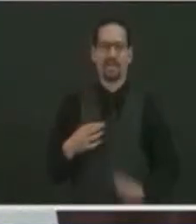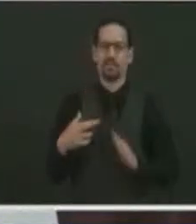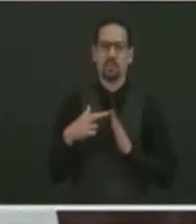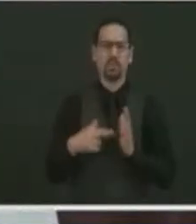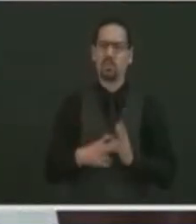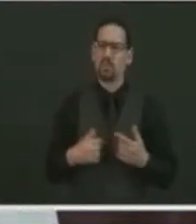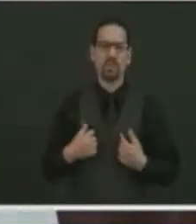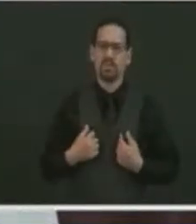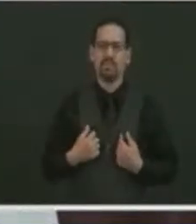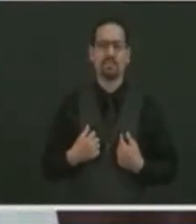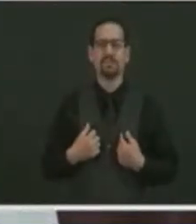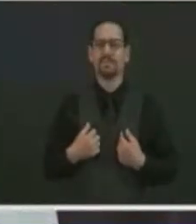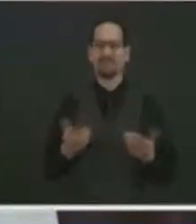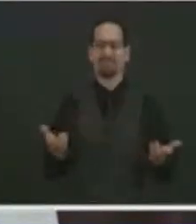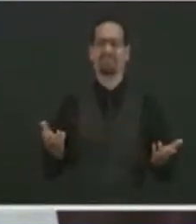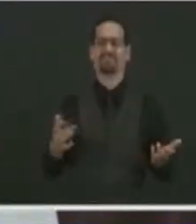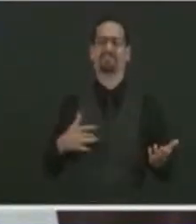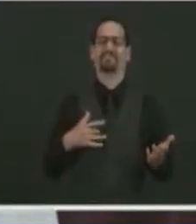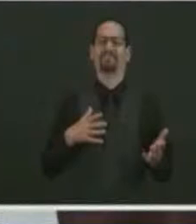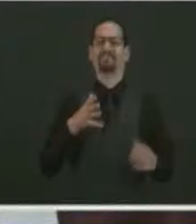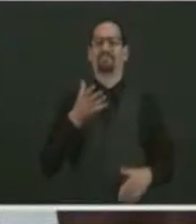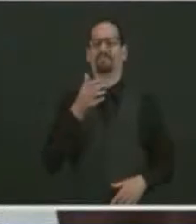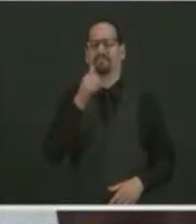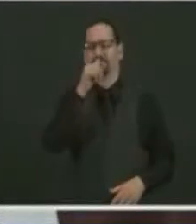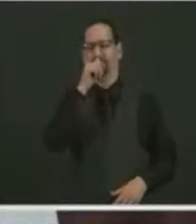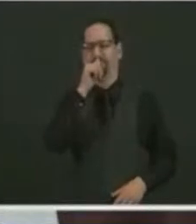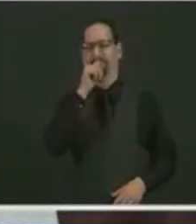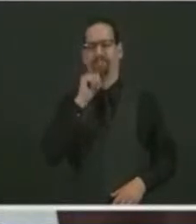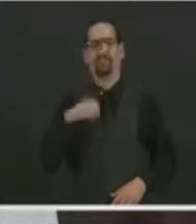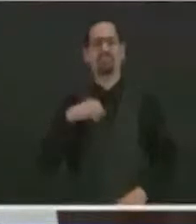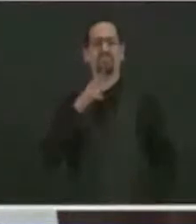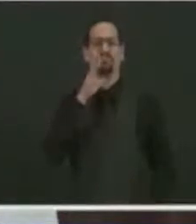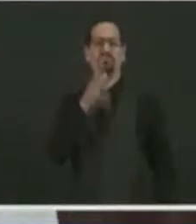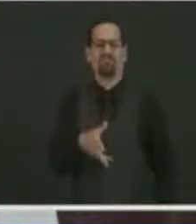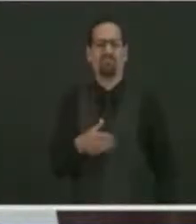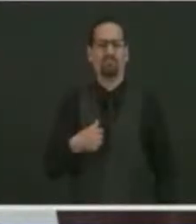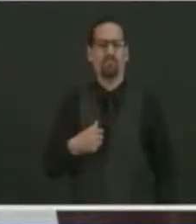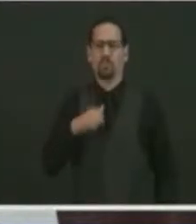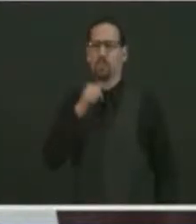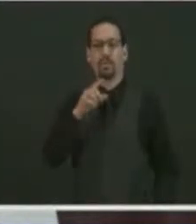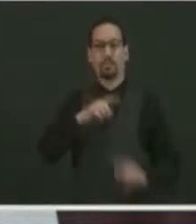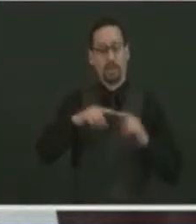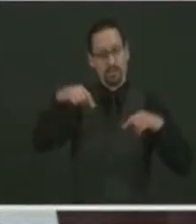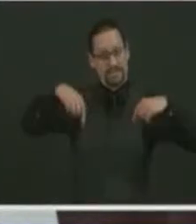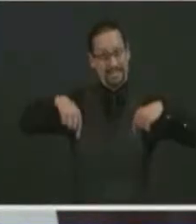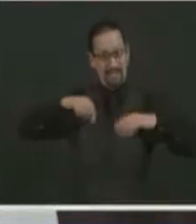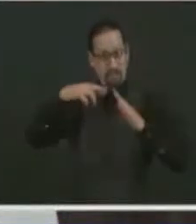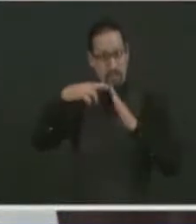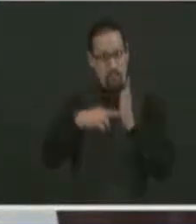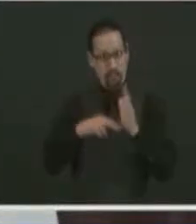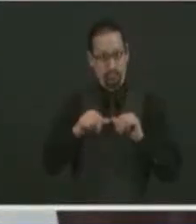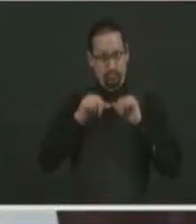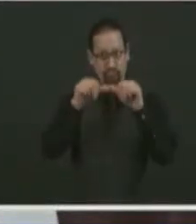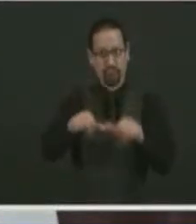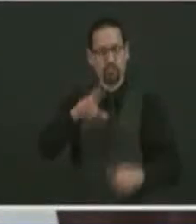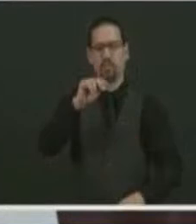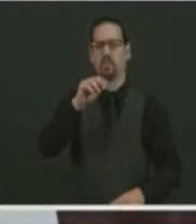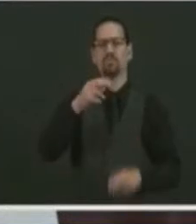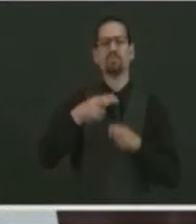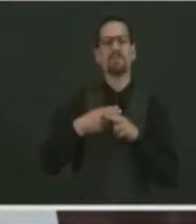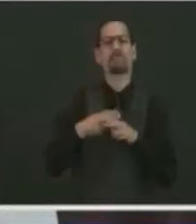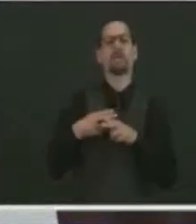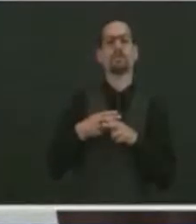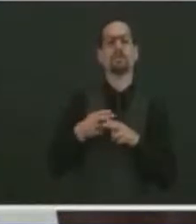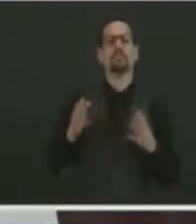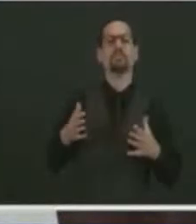them. They're not meant to be permanent. It's about a month. So are we talking to